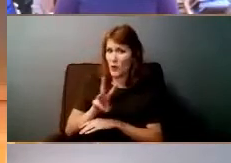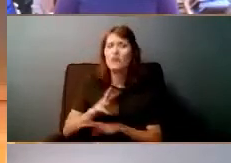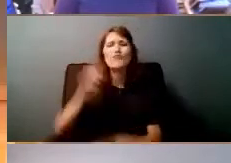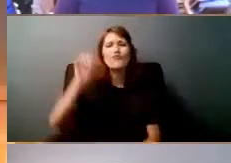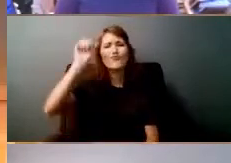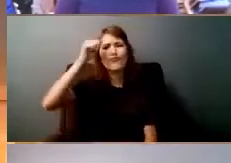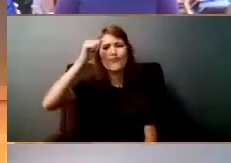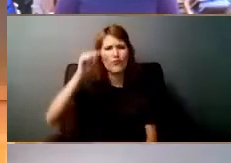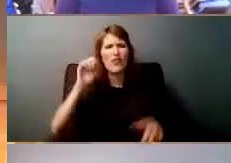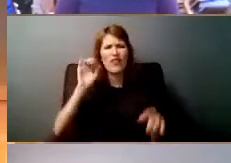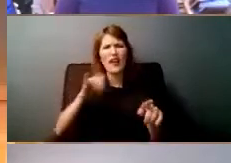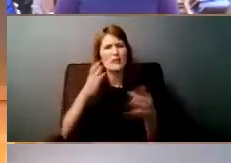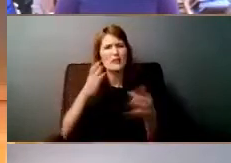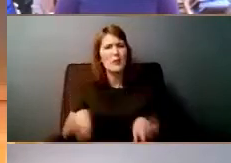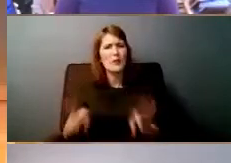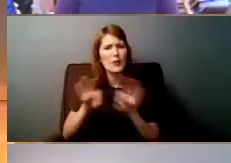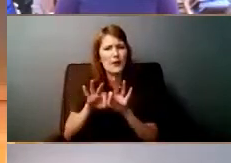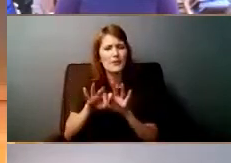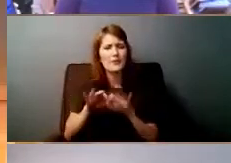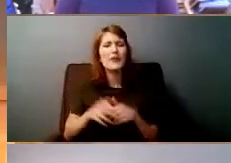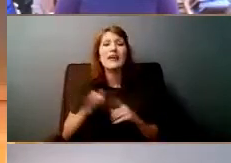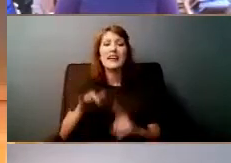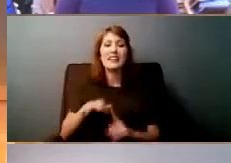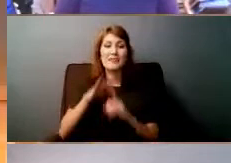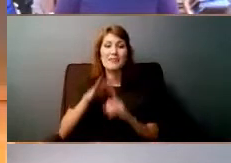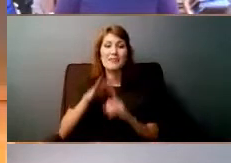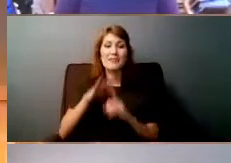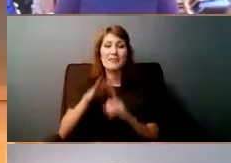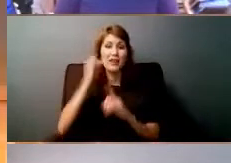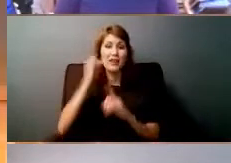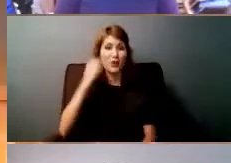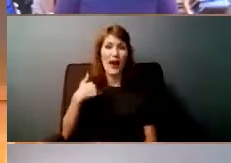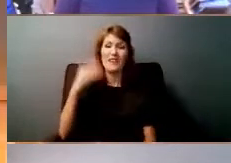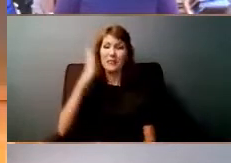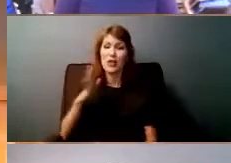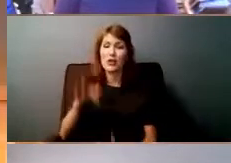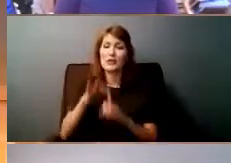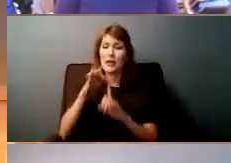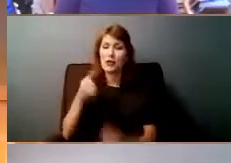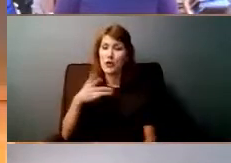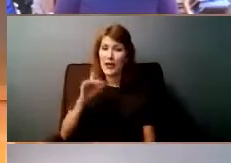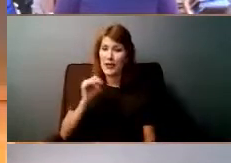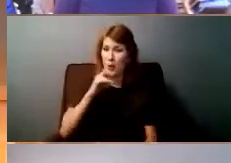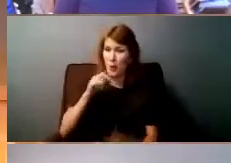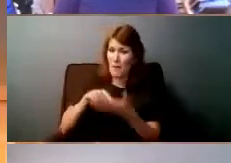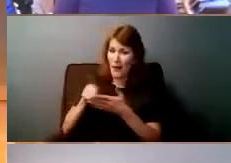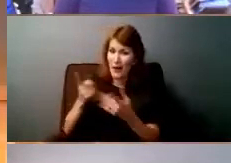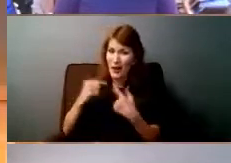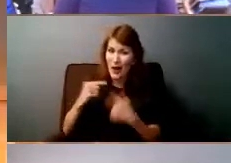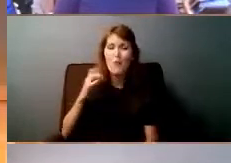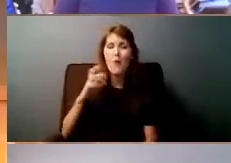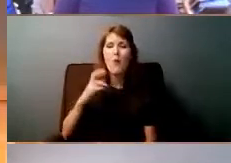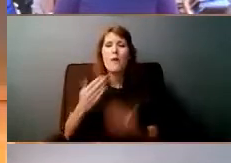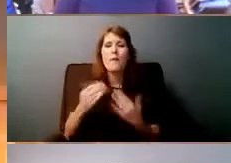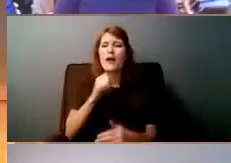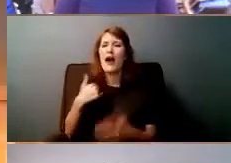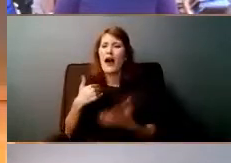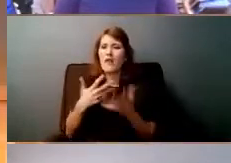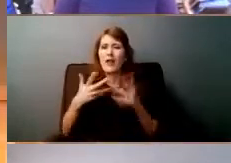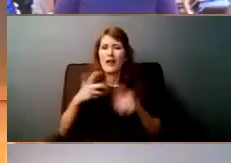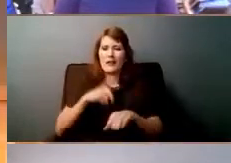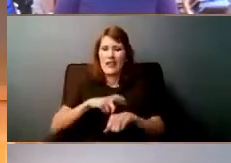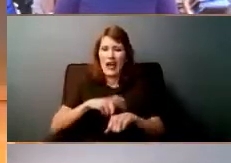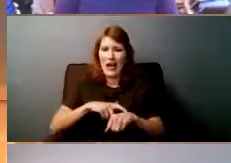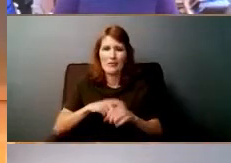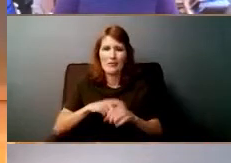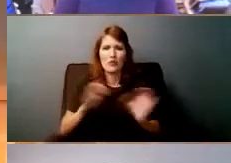think, is very important, especially if you have speakers or special guests that are being paid to be there, or that may not have a lot of time to do any sort of